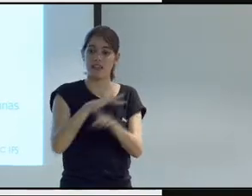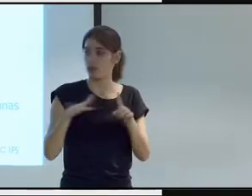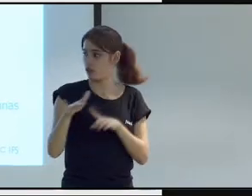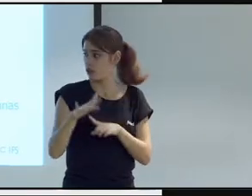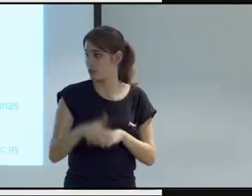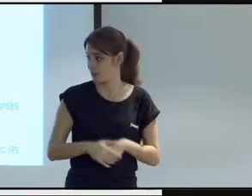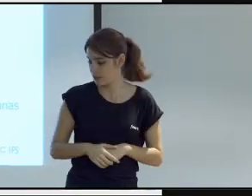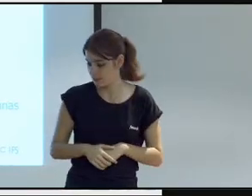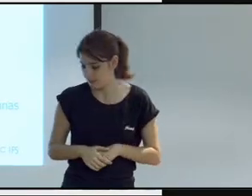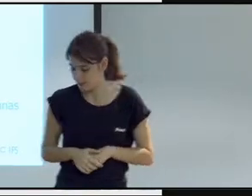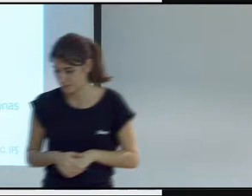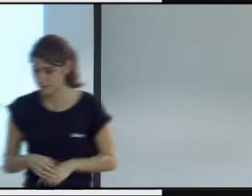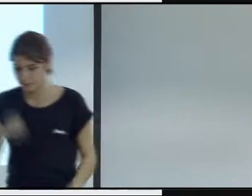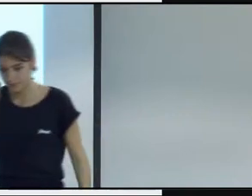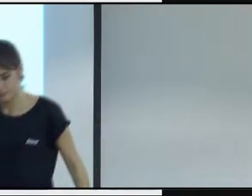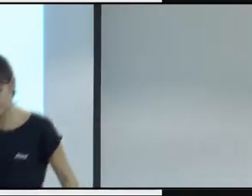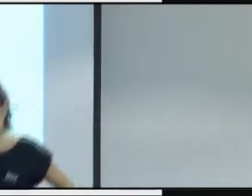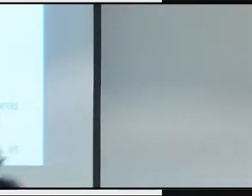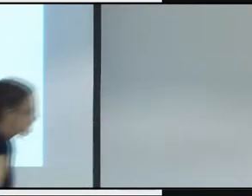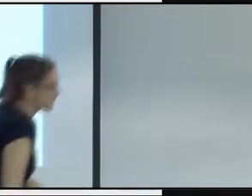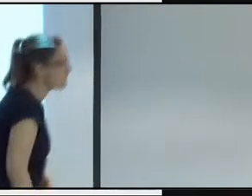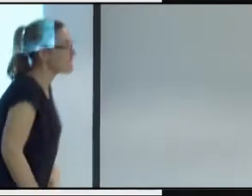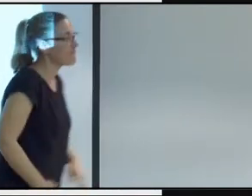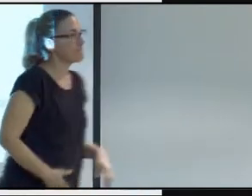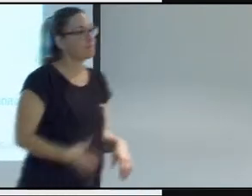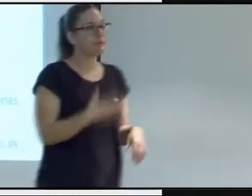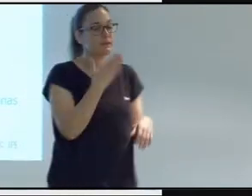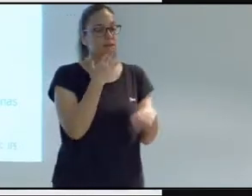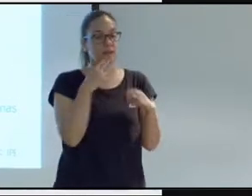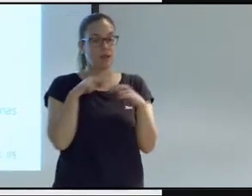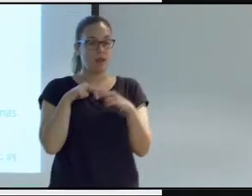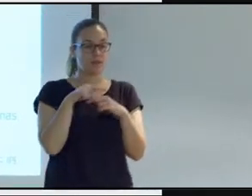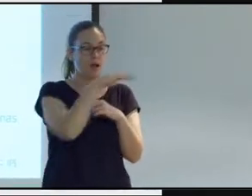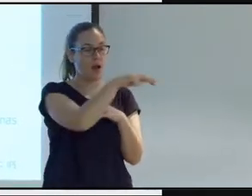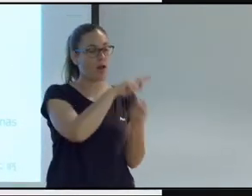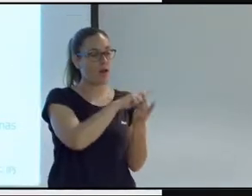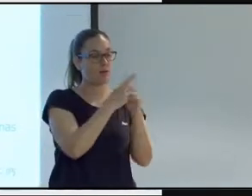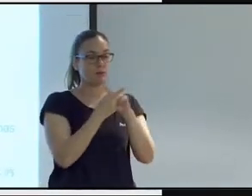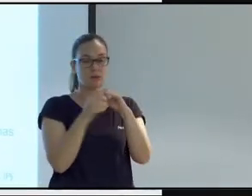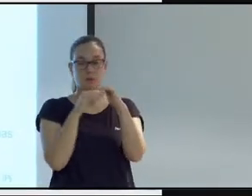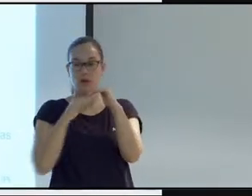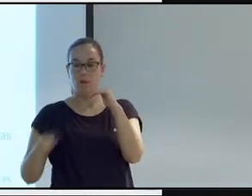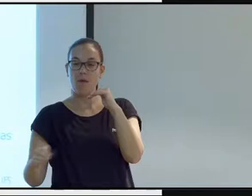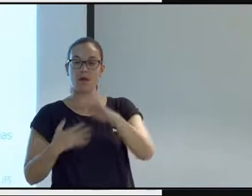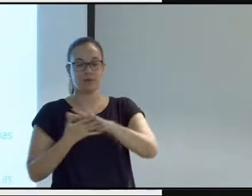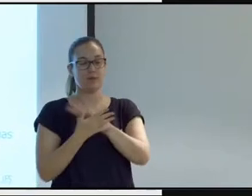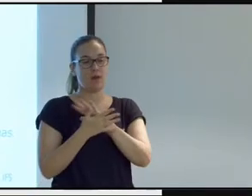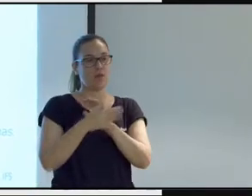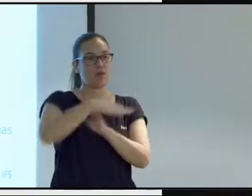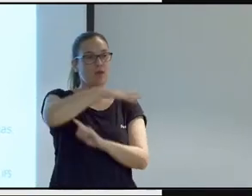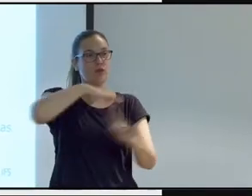the surroundings. Instead of a stair, we have a ramp, and so this is